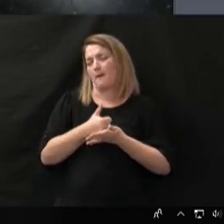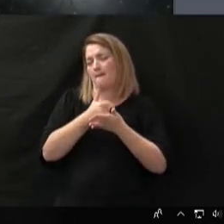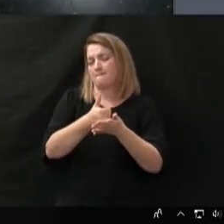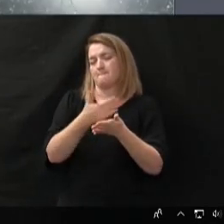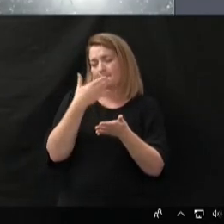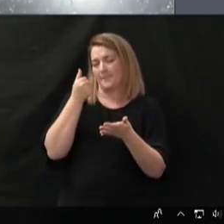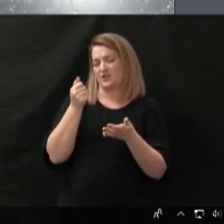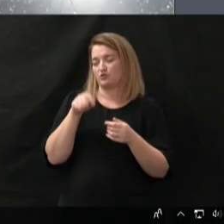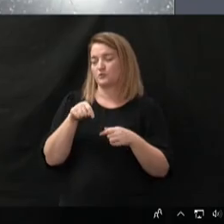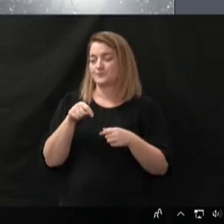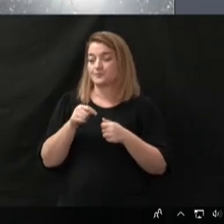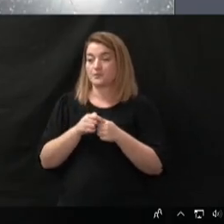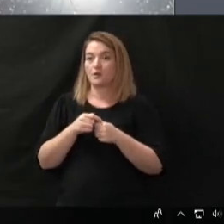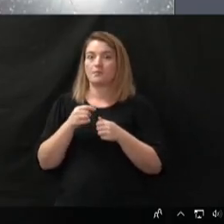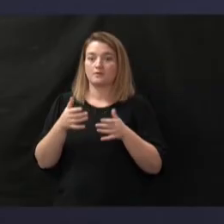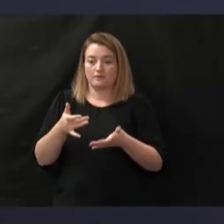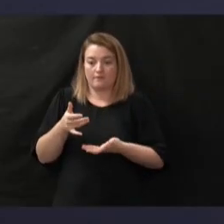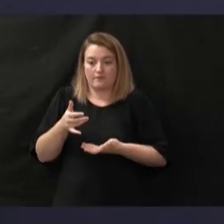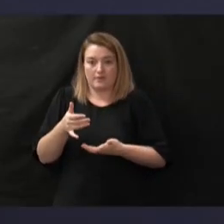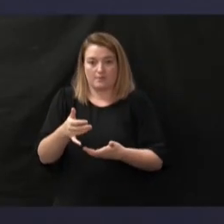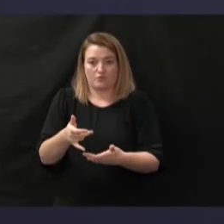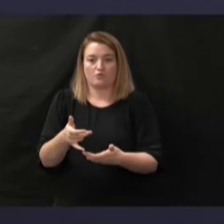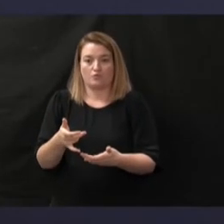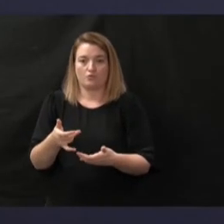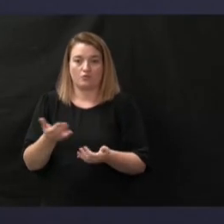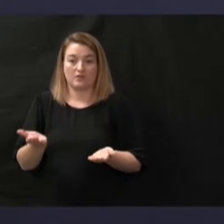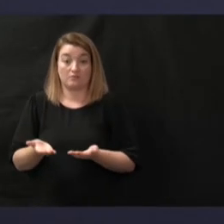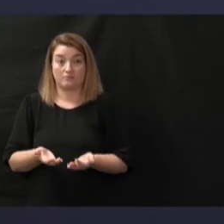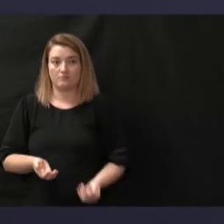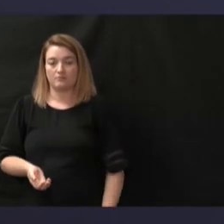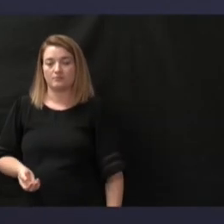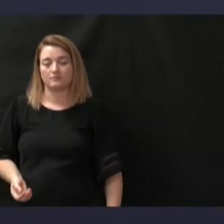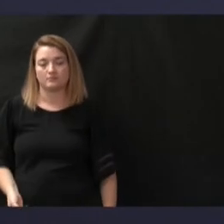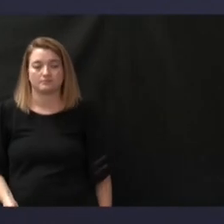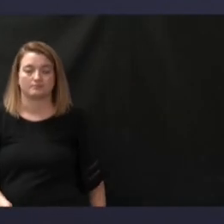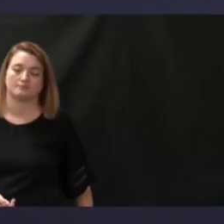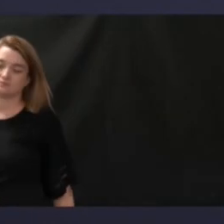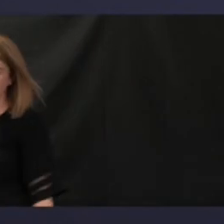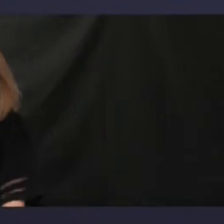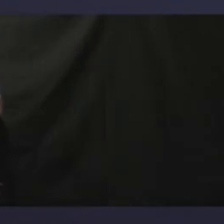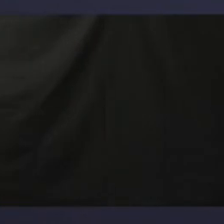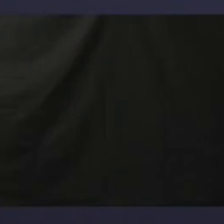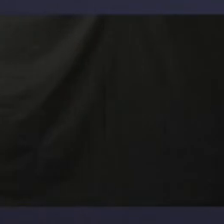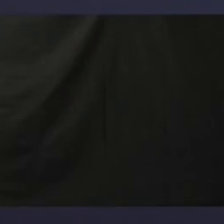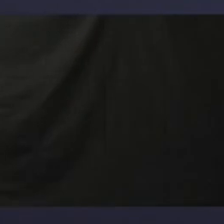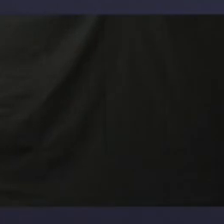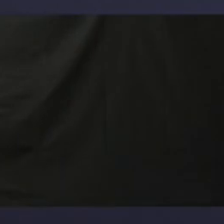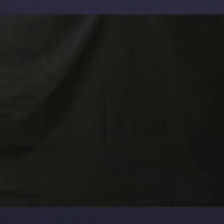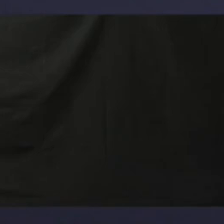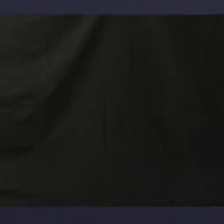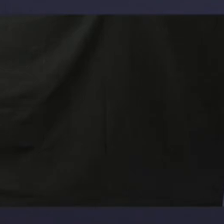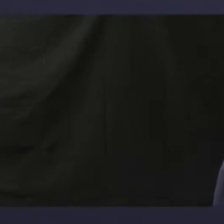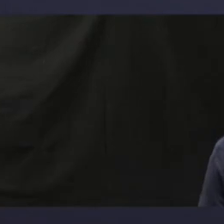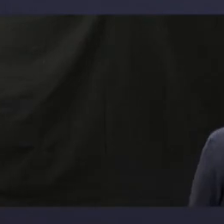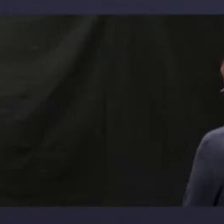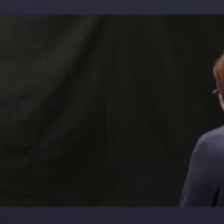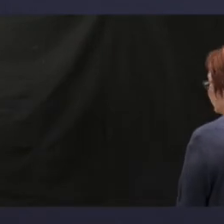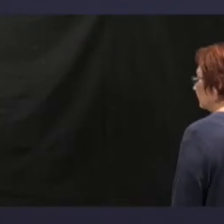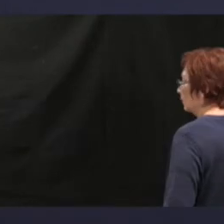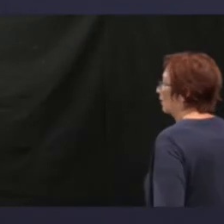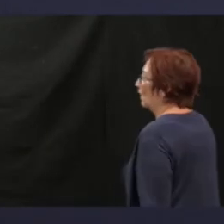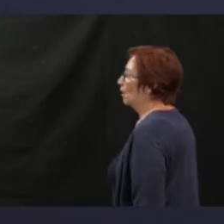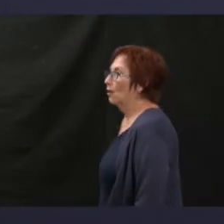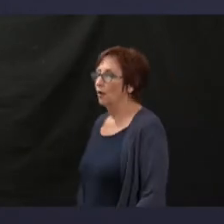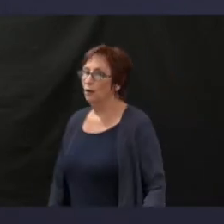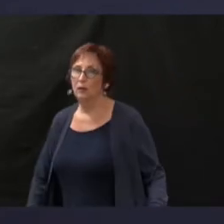gonna go through the card deck that I have here. There are, from 16 to 54 are